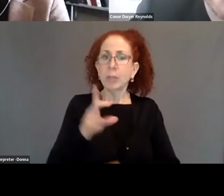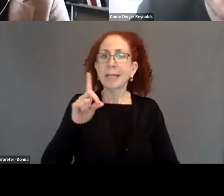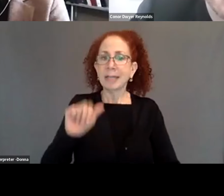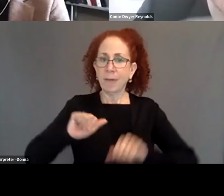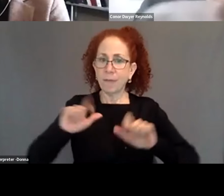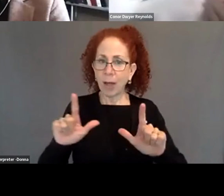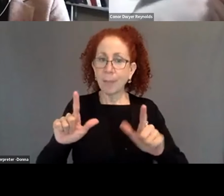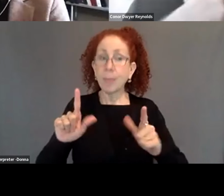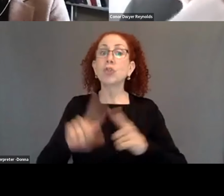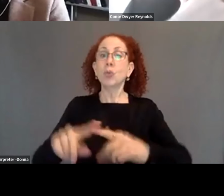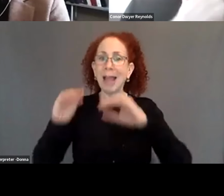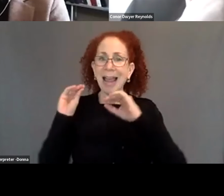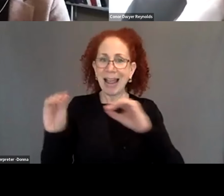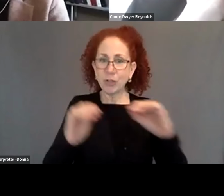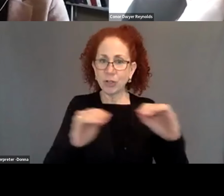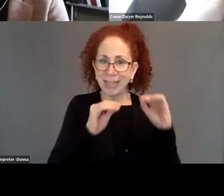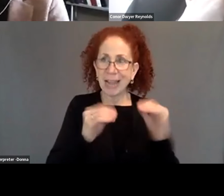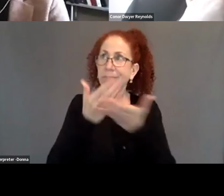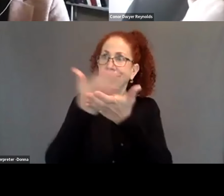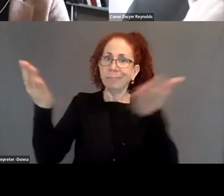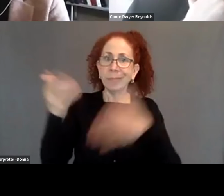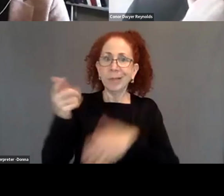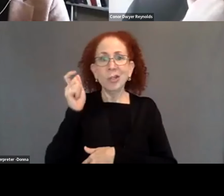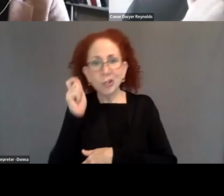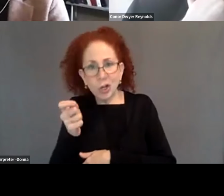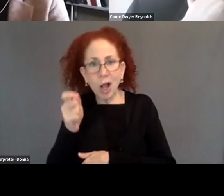to educate penal bureaucrats much more earlier.